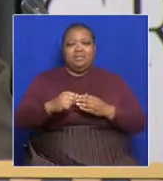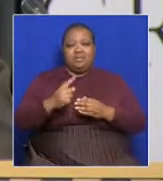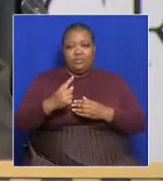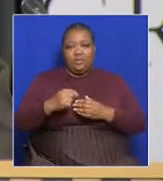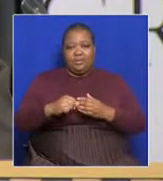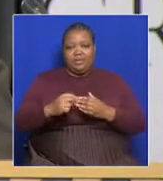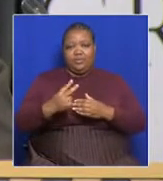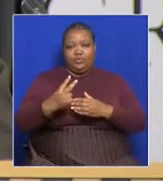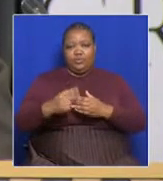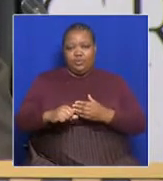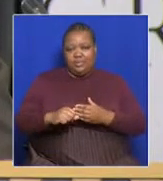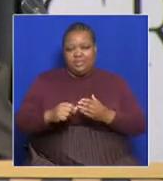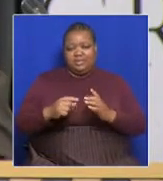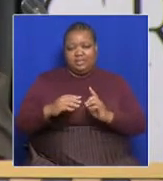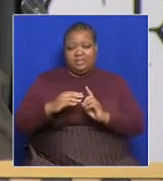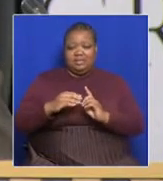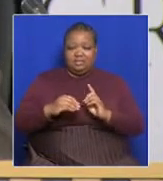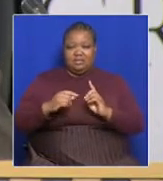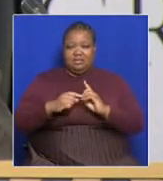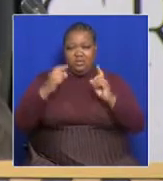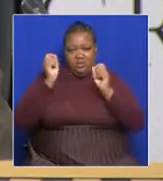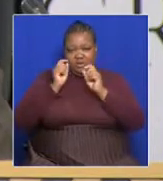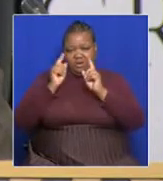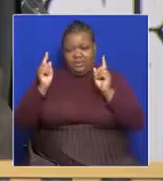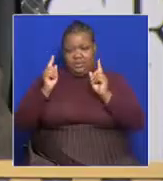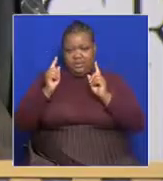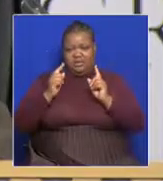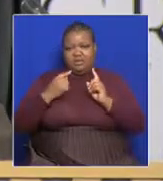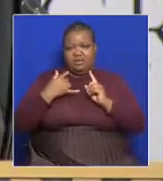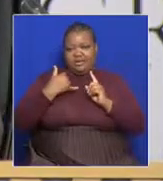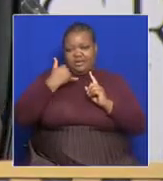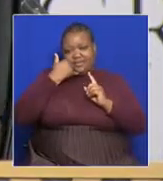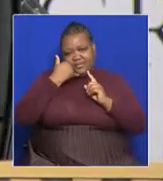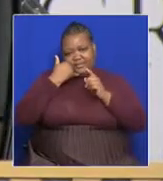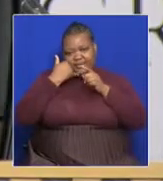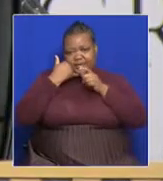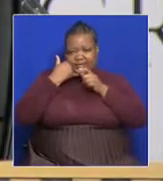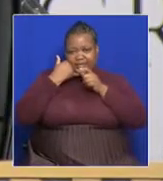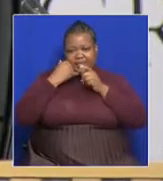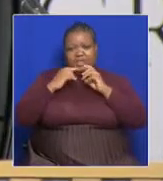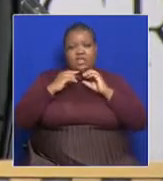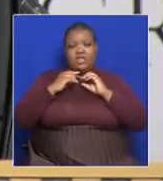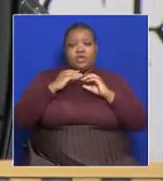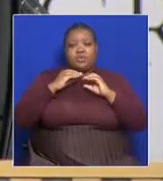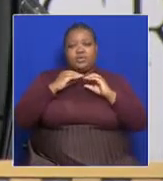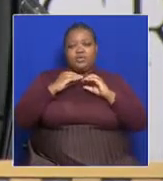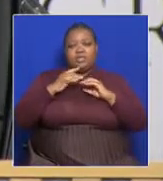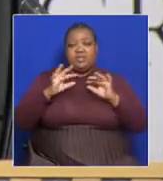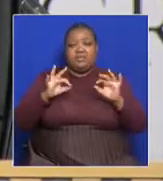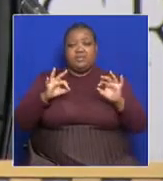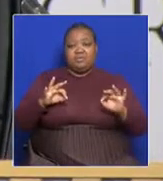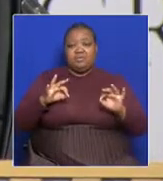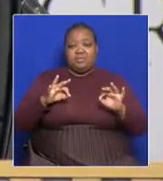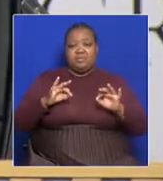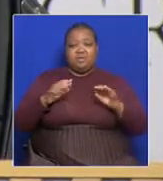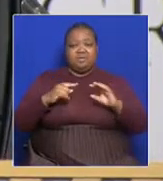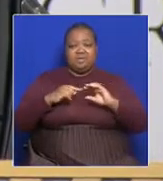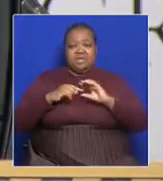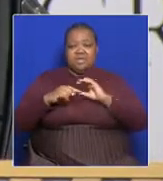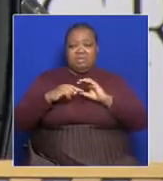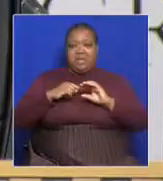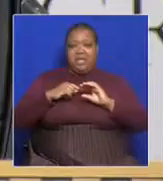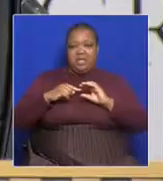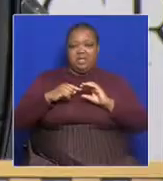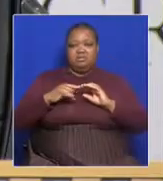was aware, like I say, and it was telephonic communications. It wasn't something formalized where we send them emails. It was all done over the